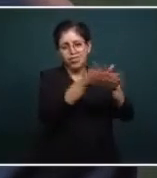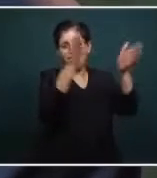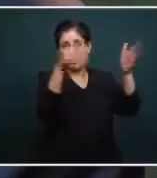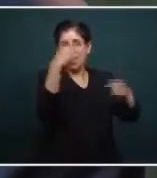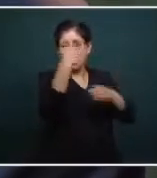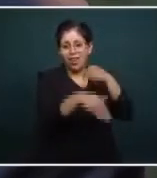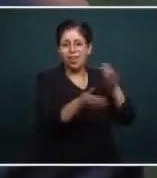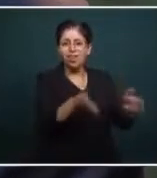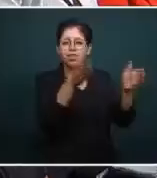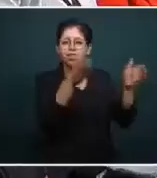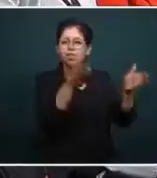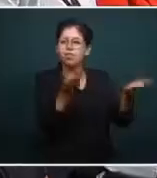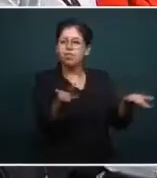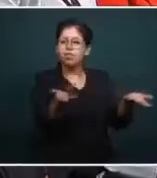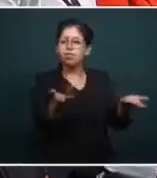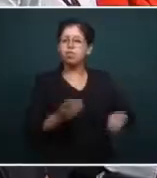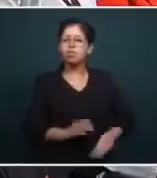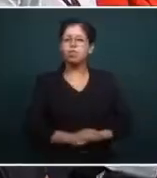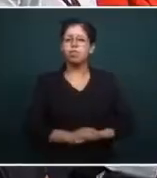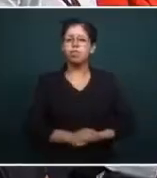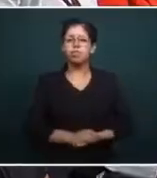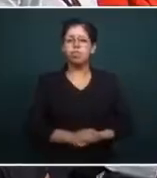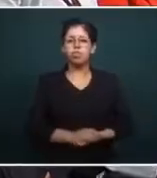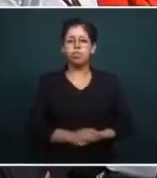20% to conclude it, y